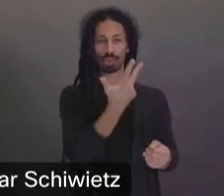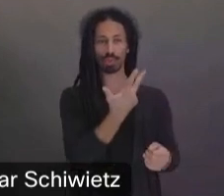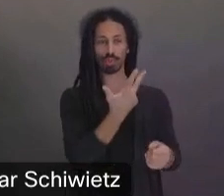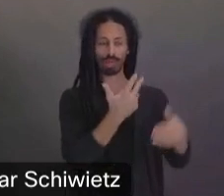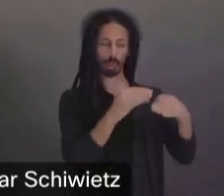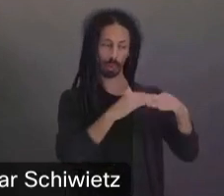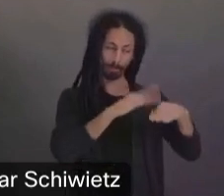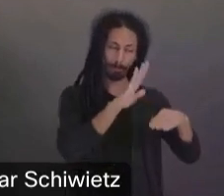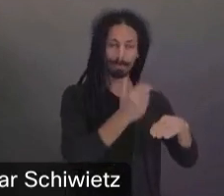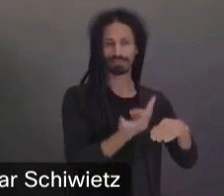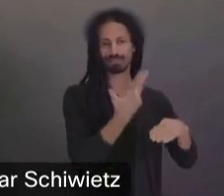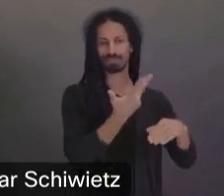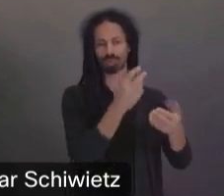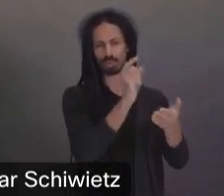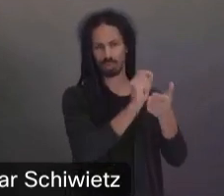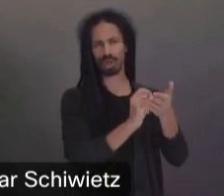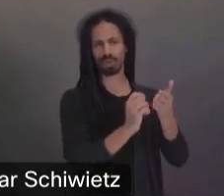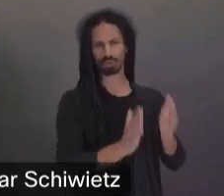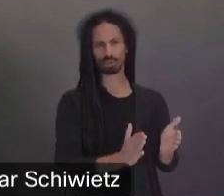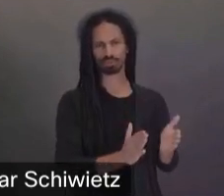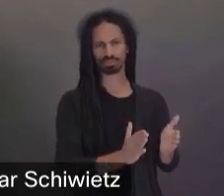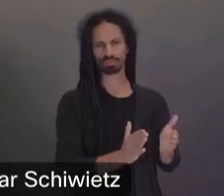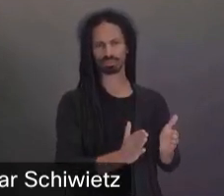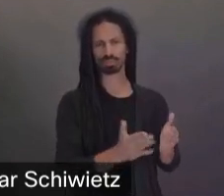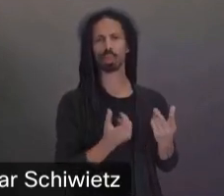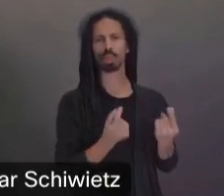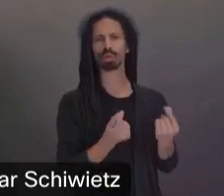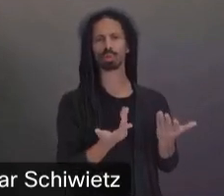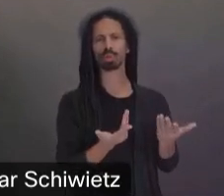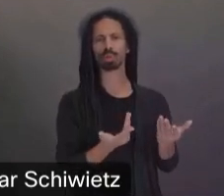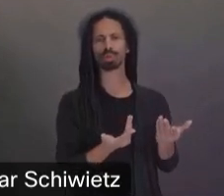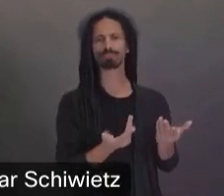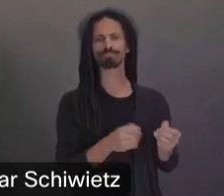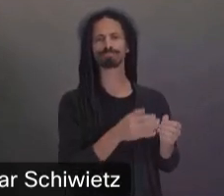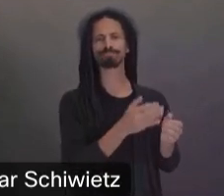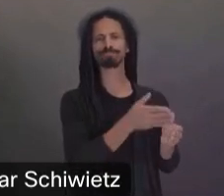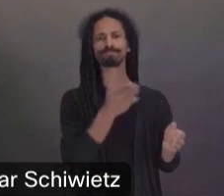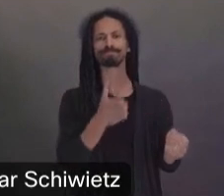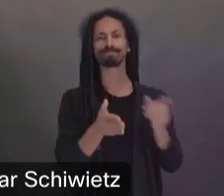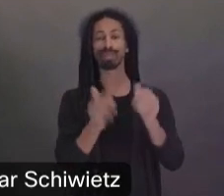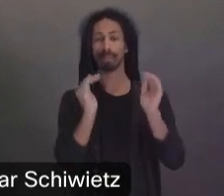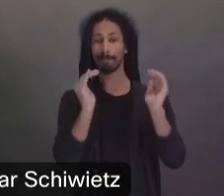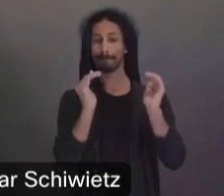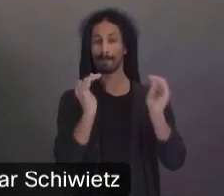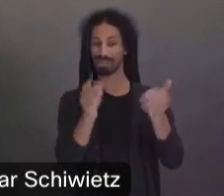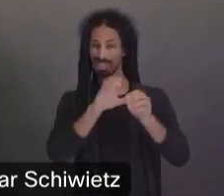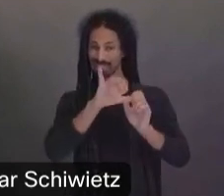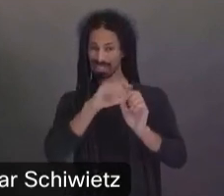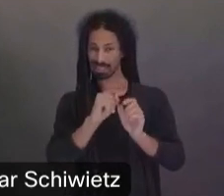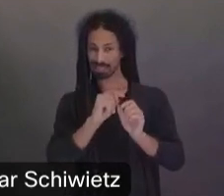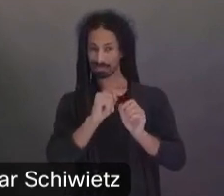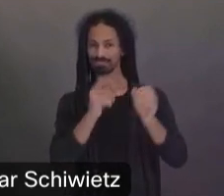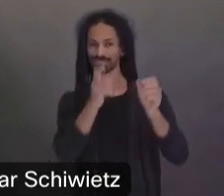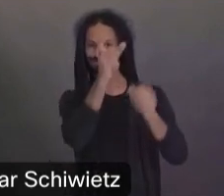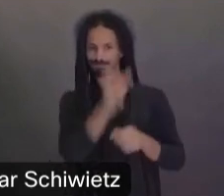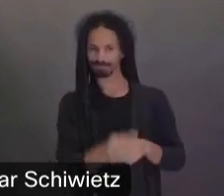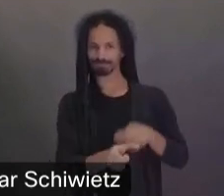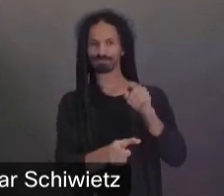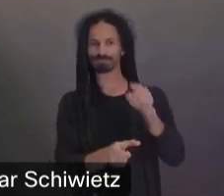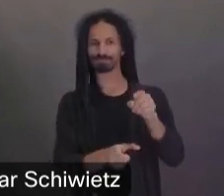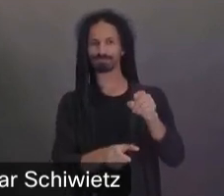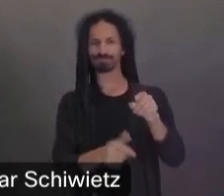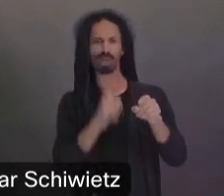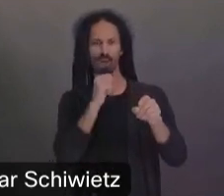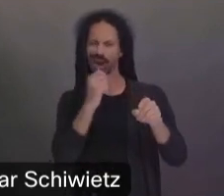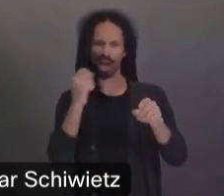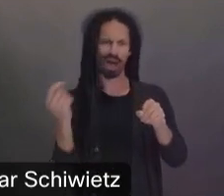authors. So in the in-text citation, we don't put all 3 or more authors' last names in the